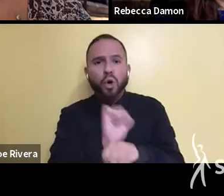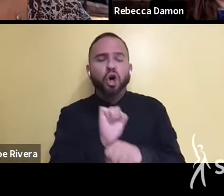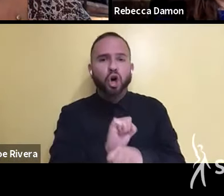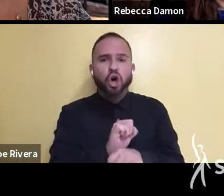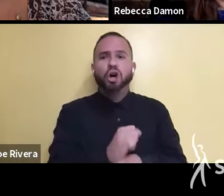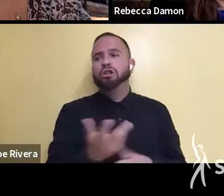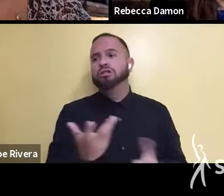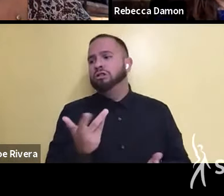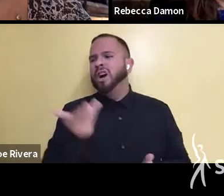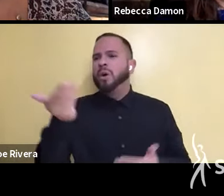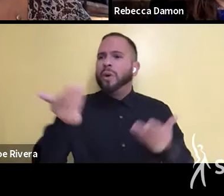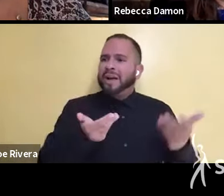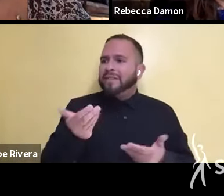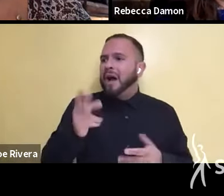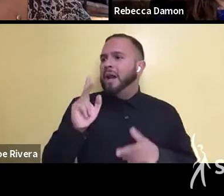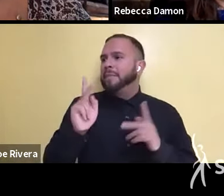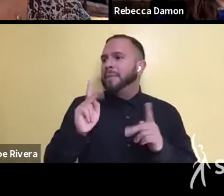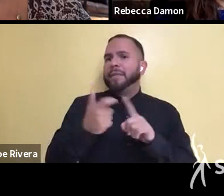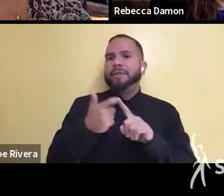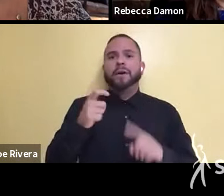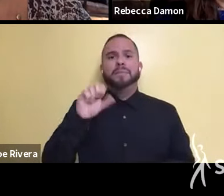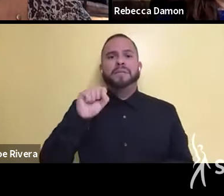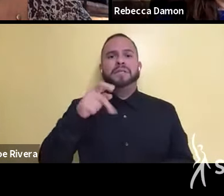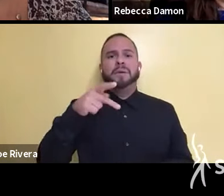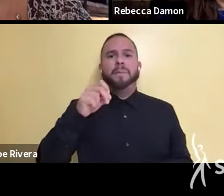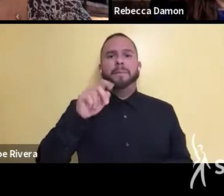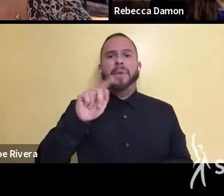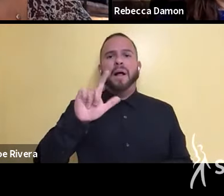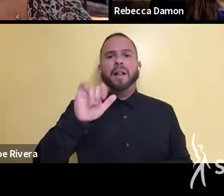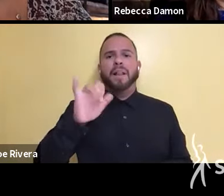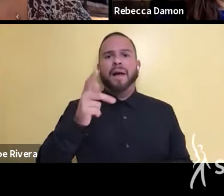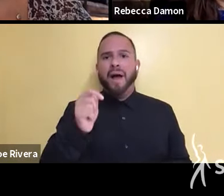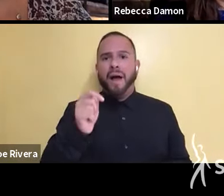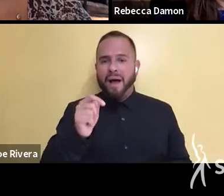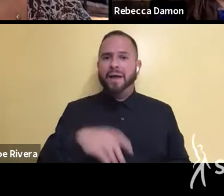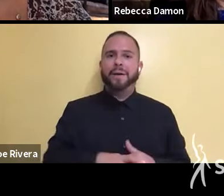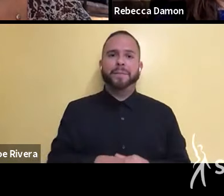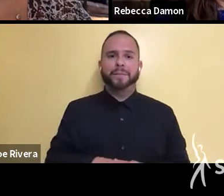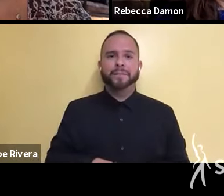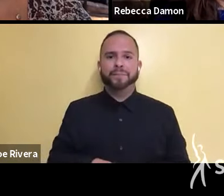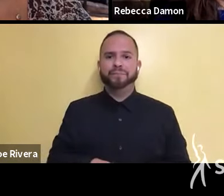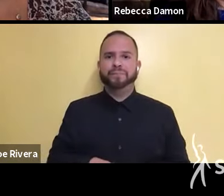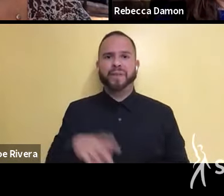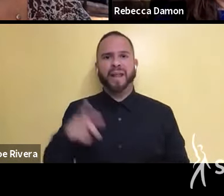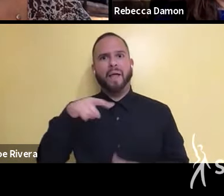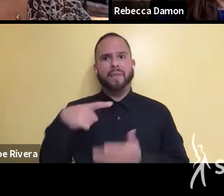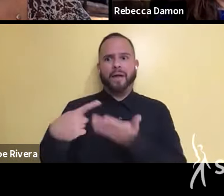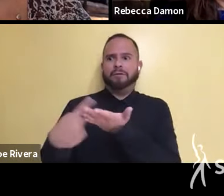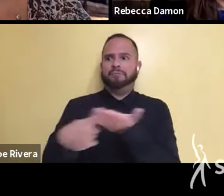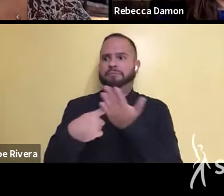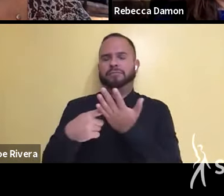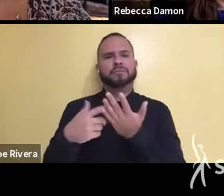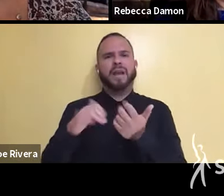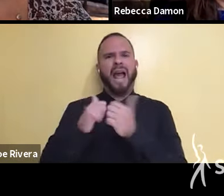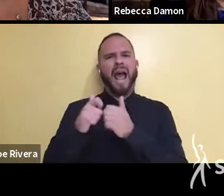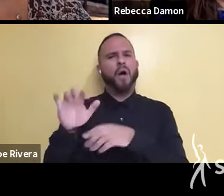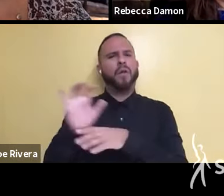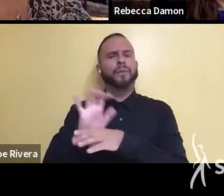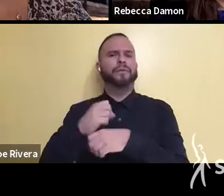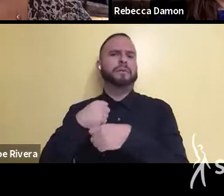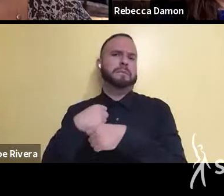for instance, a team from Spotlight come in, and they all talked about how that movie was made.